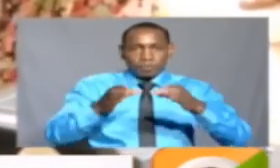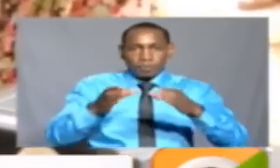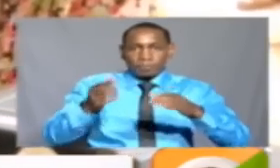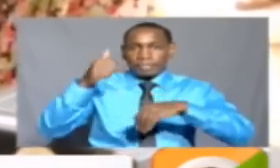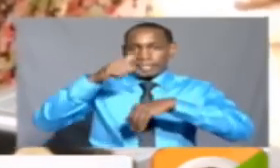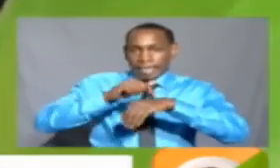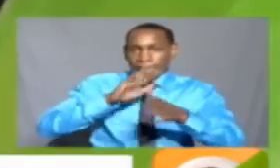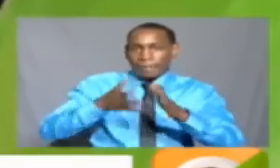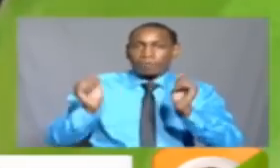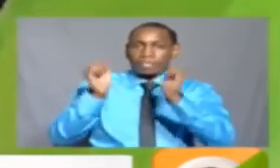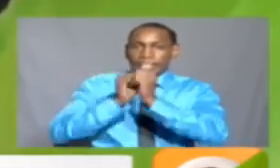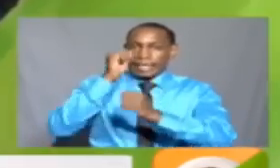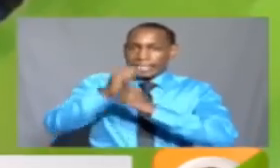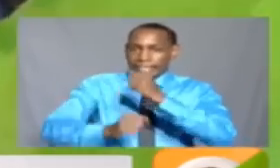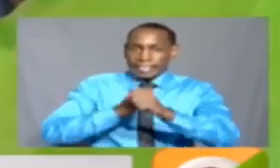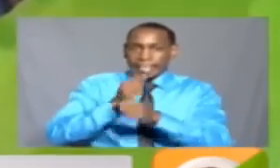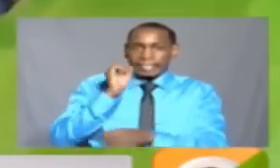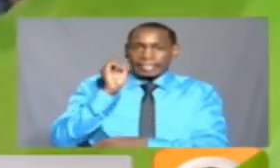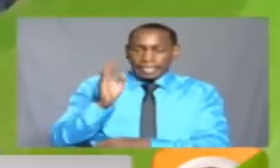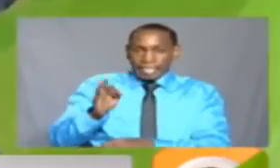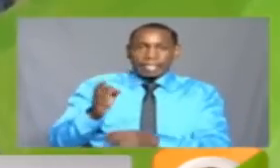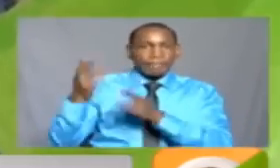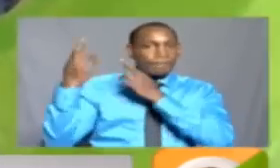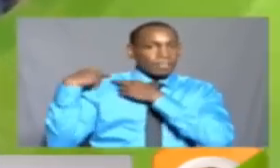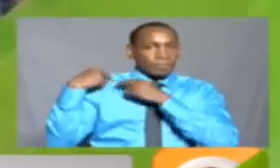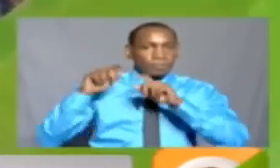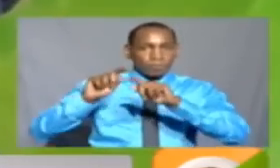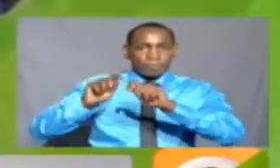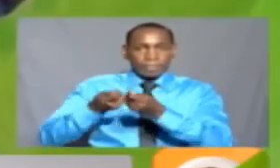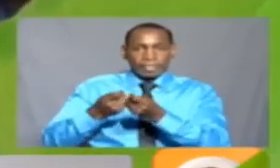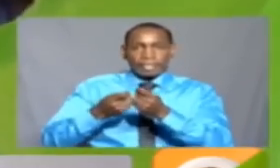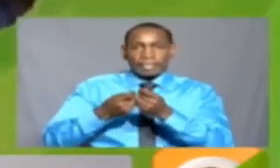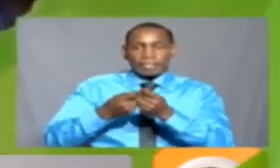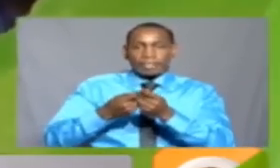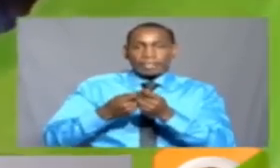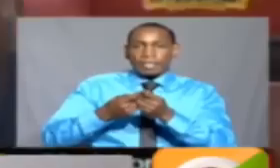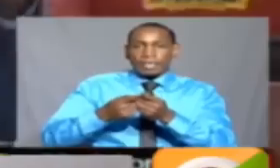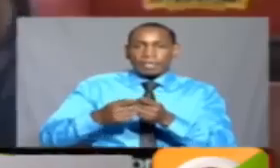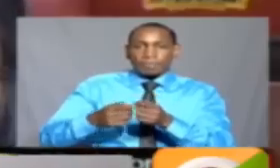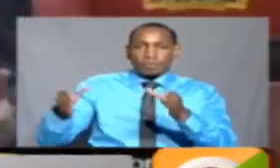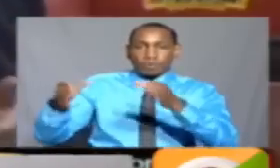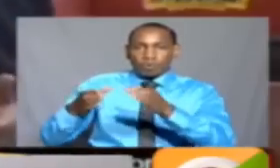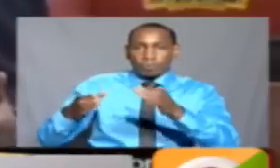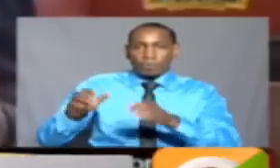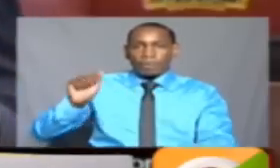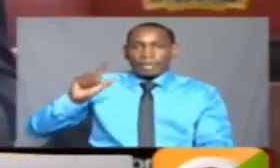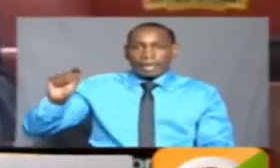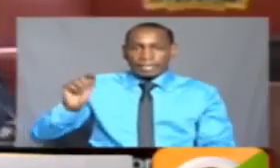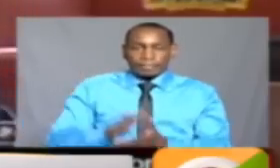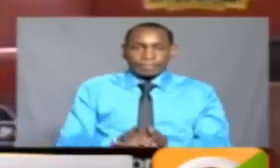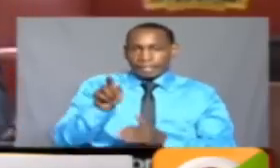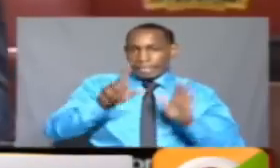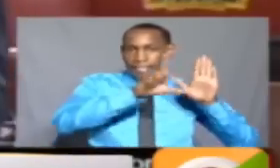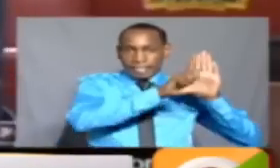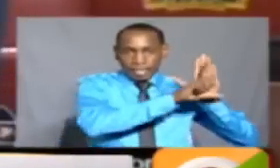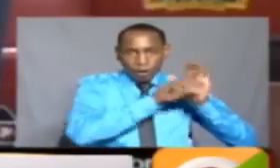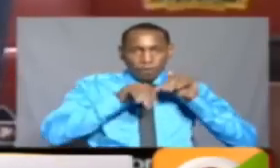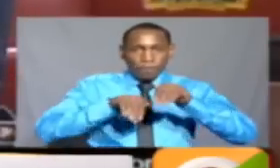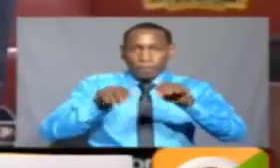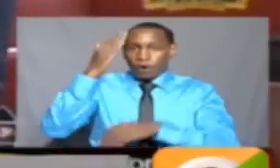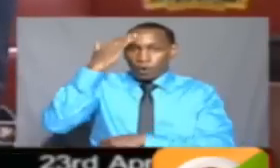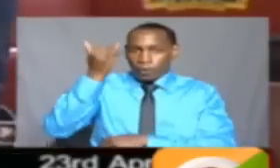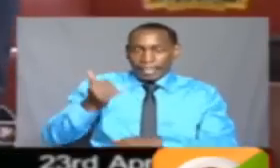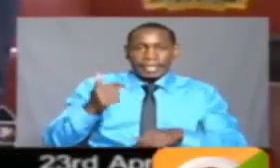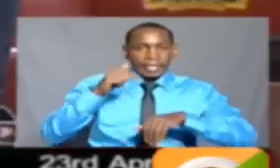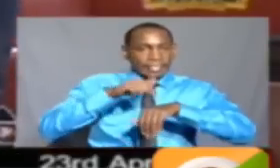a period of at least 10 years if found culpable of flouting provisions of the Companies Act. This is the law. Let us follow it,